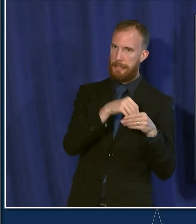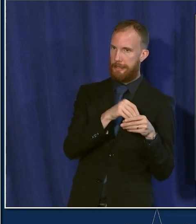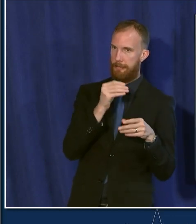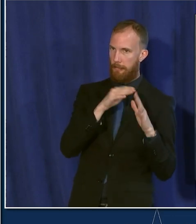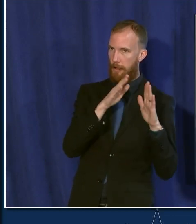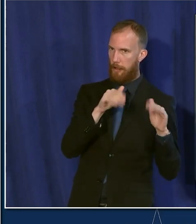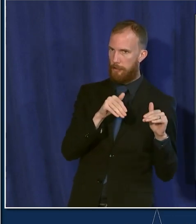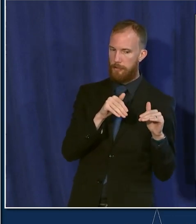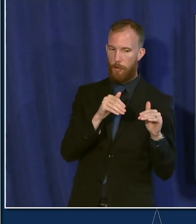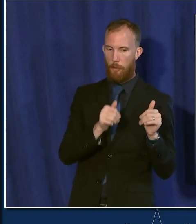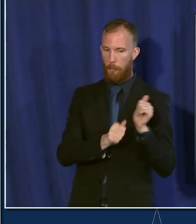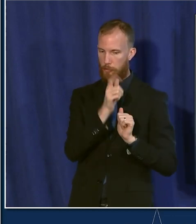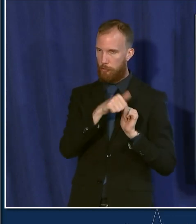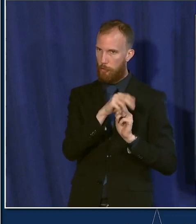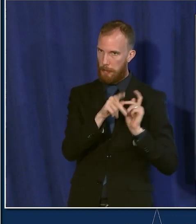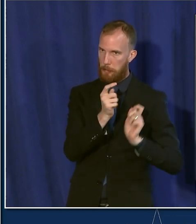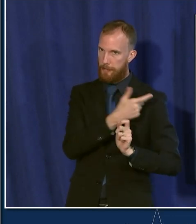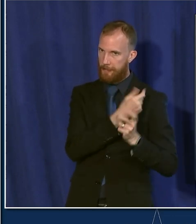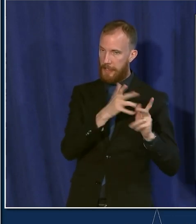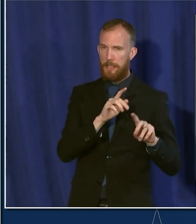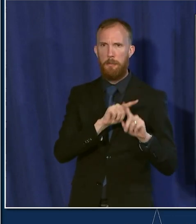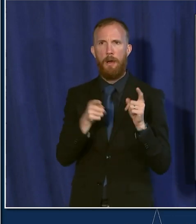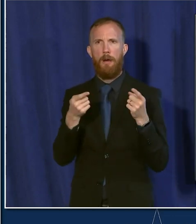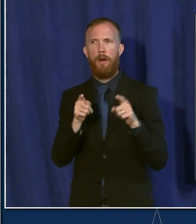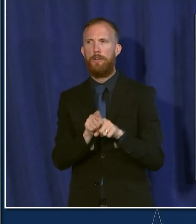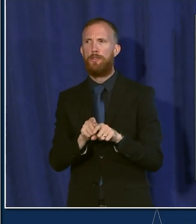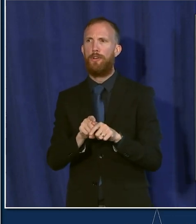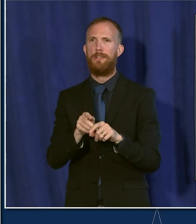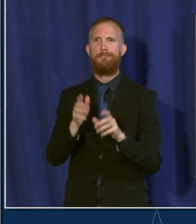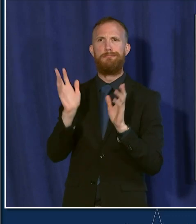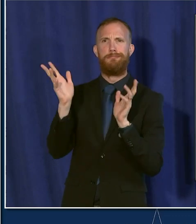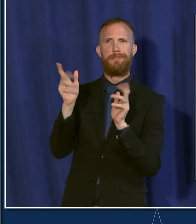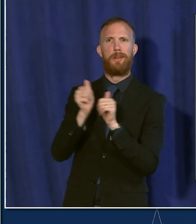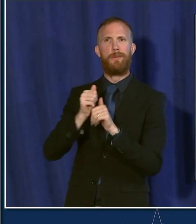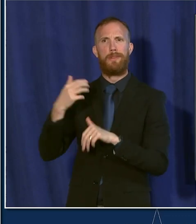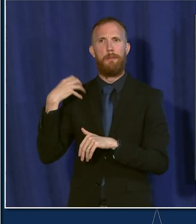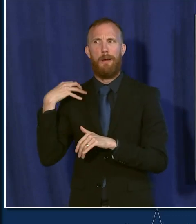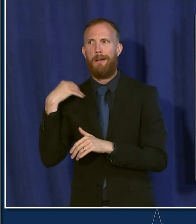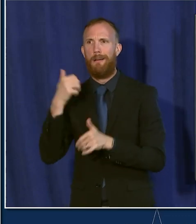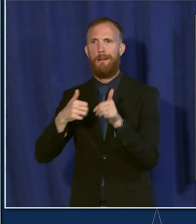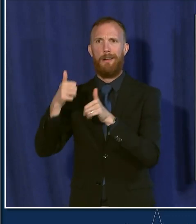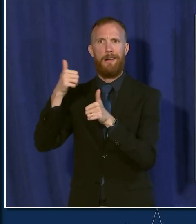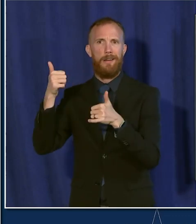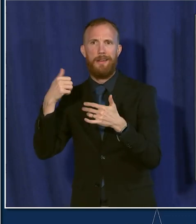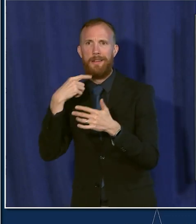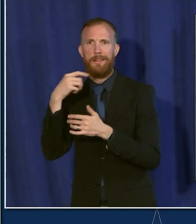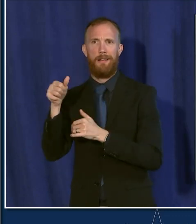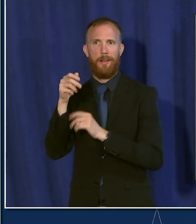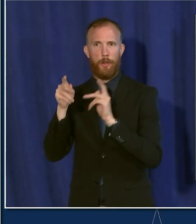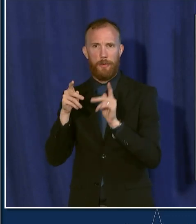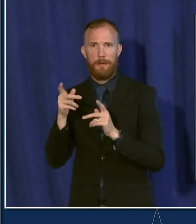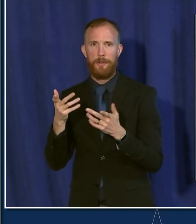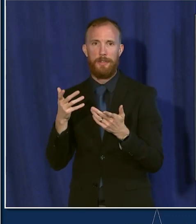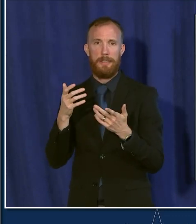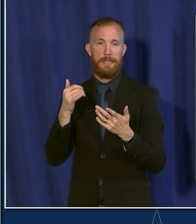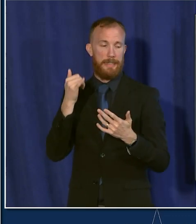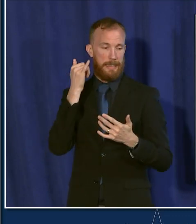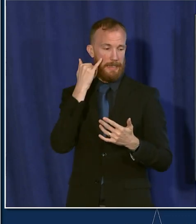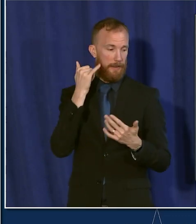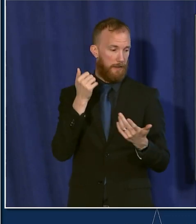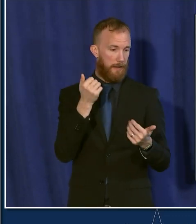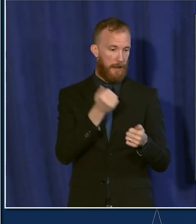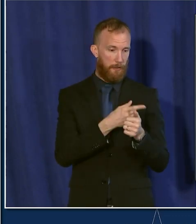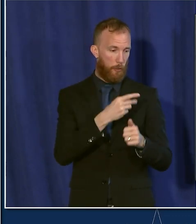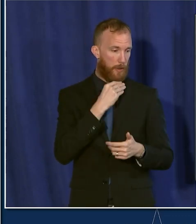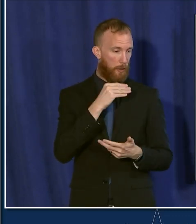really encourage, you know, employees to be talking with their employers. And if you've got a fully vaccinated home setting and a fully vaccinated work